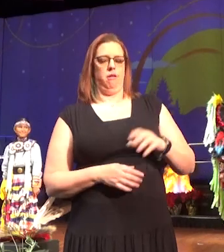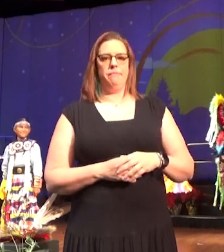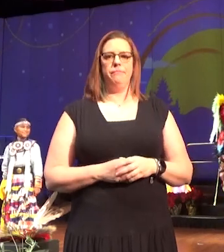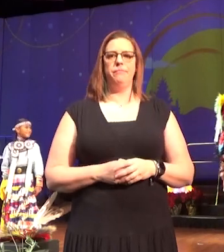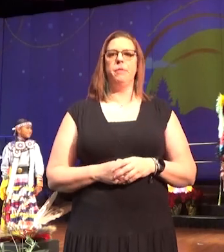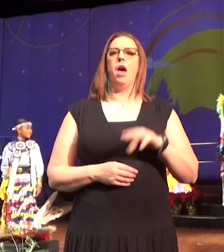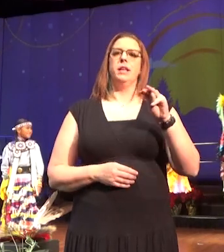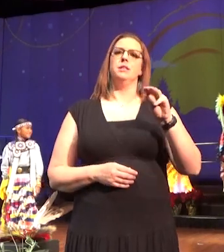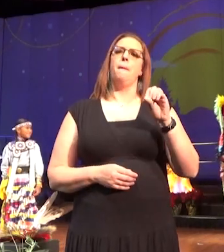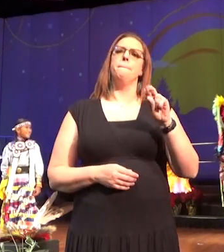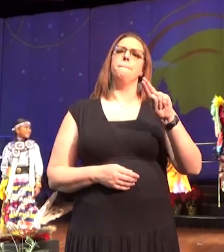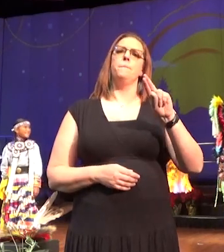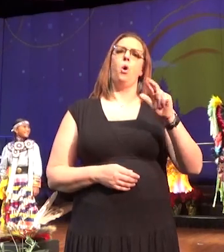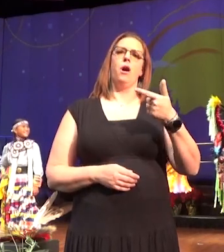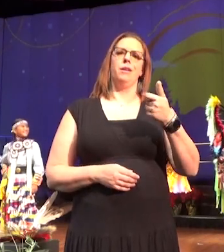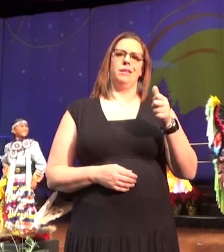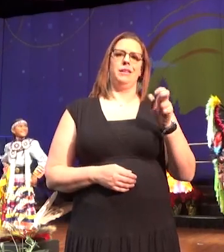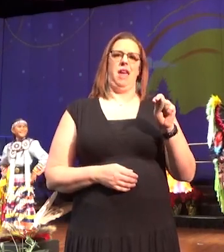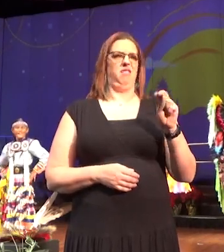Morgan.